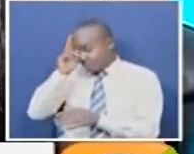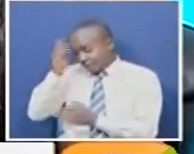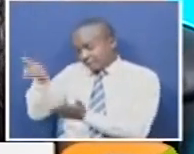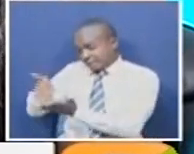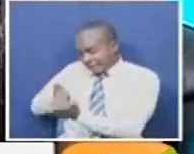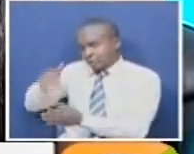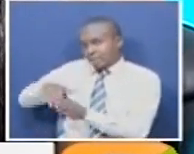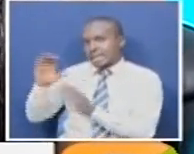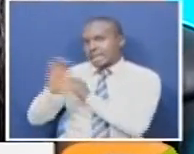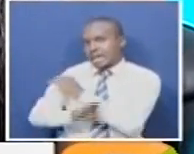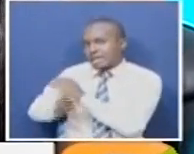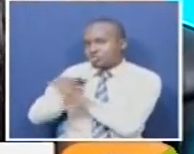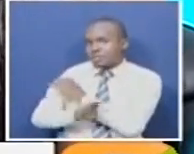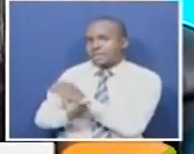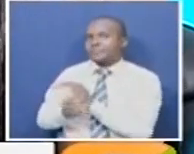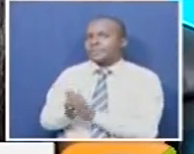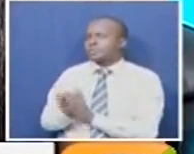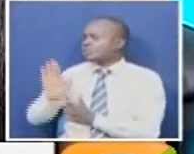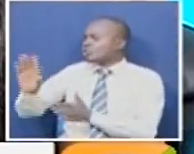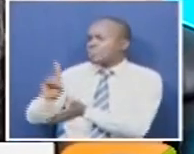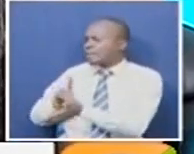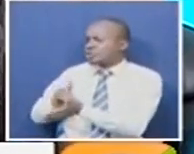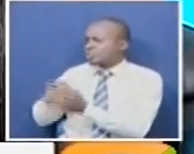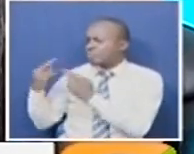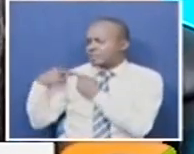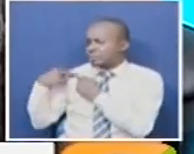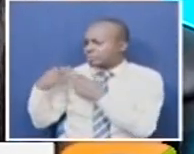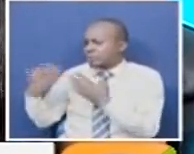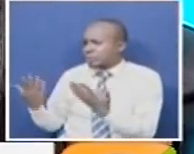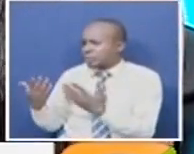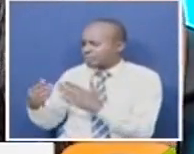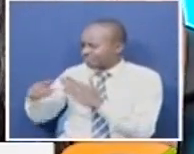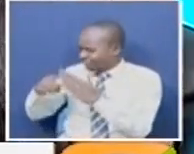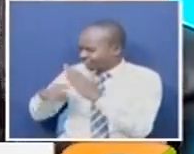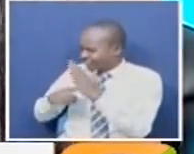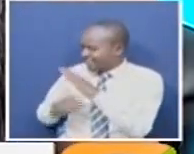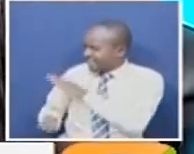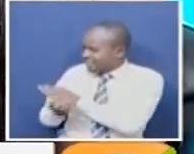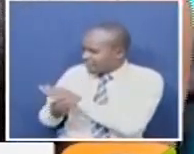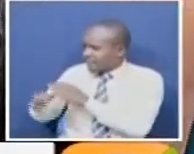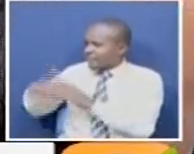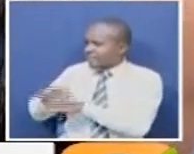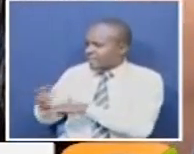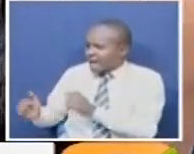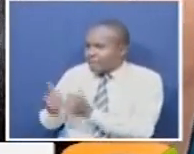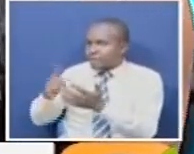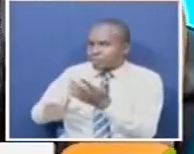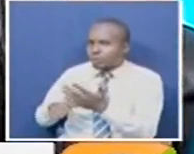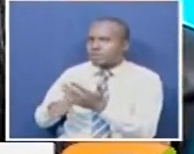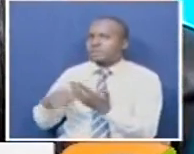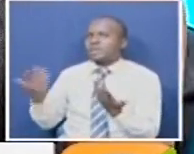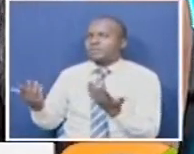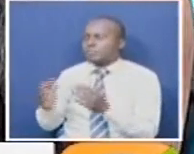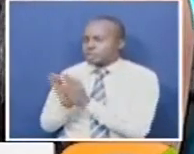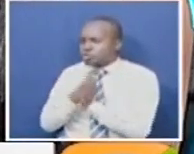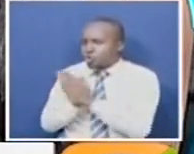country. So what does your job entail? And take us through a typical day, listening to, for instance, the heart-wrenching